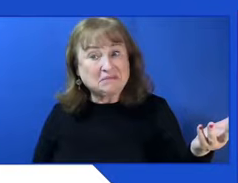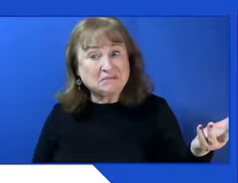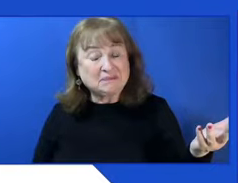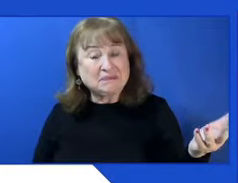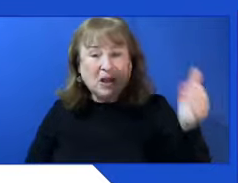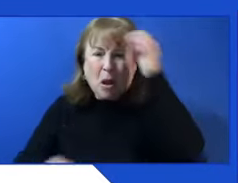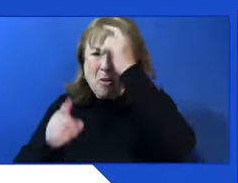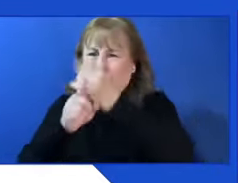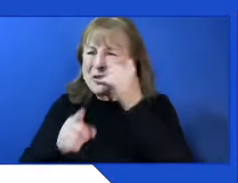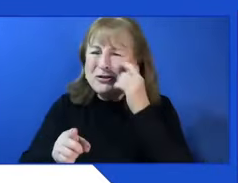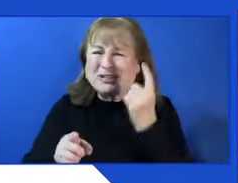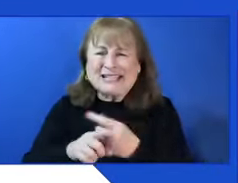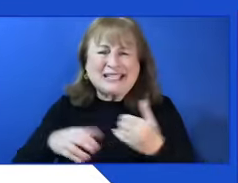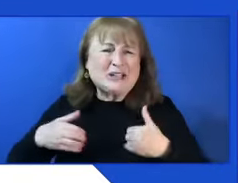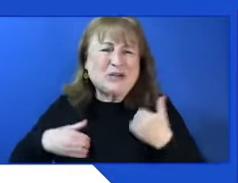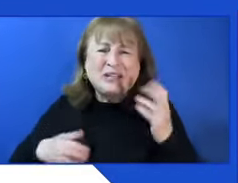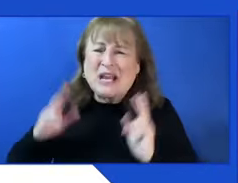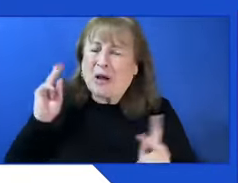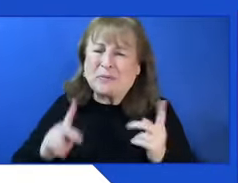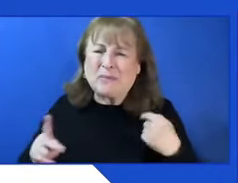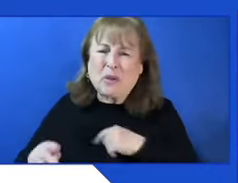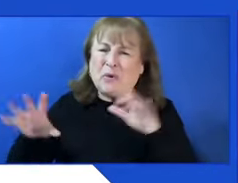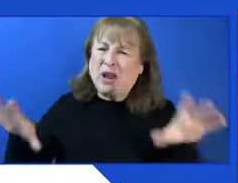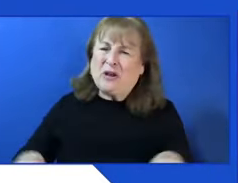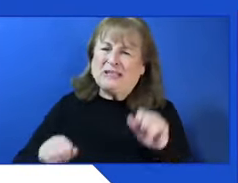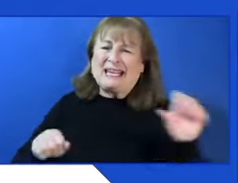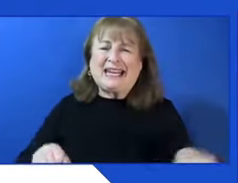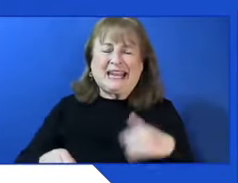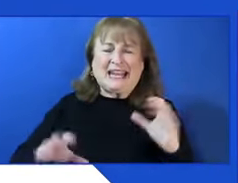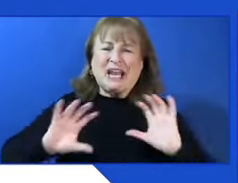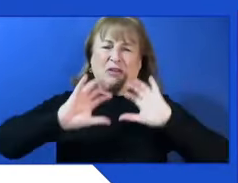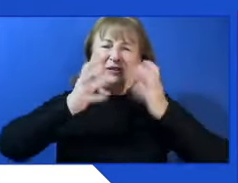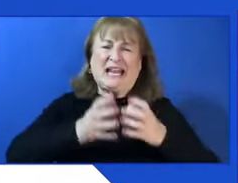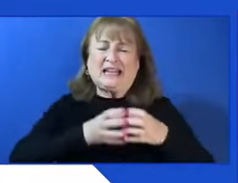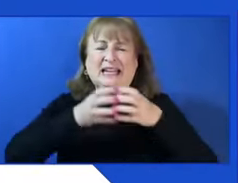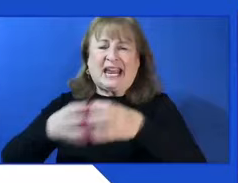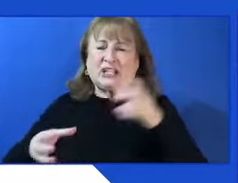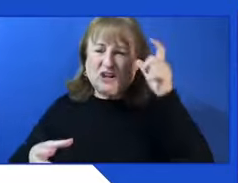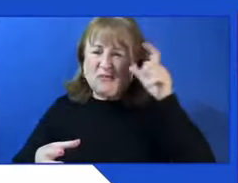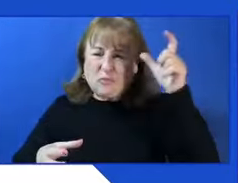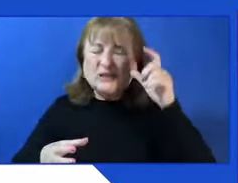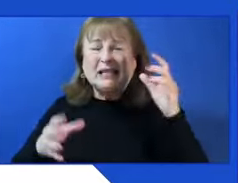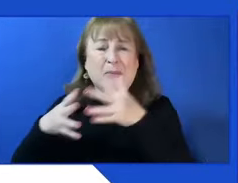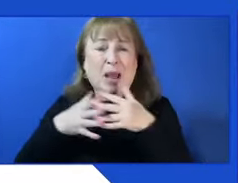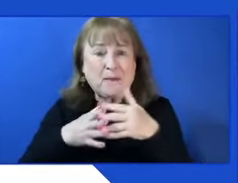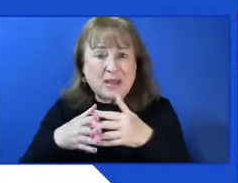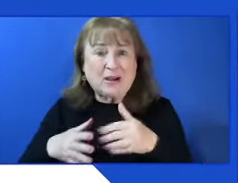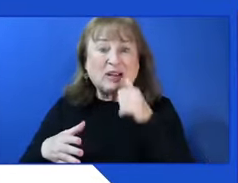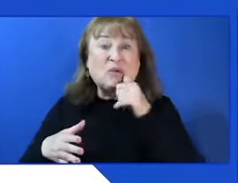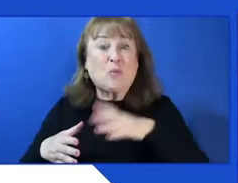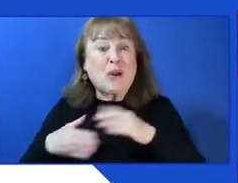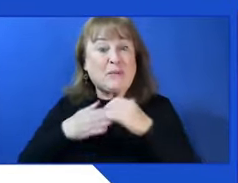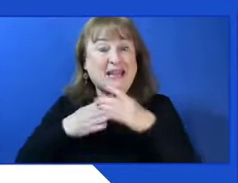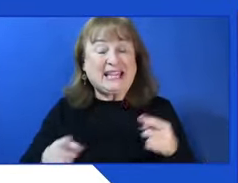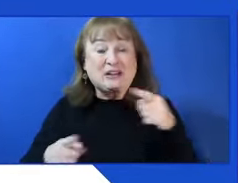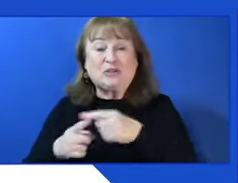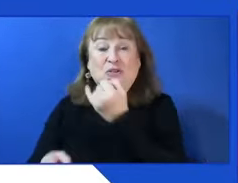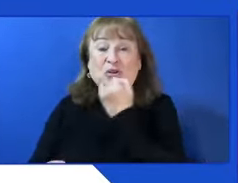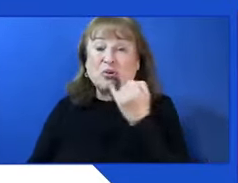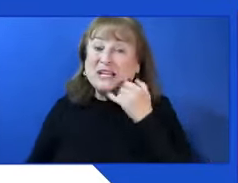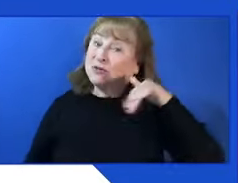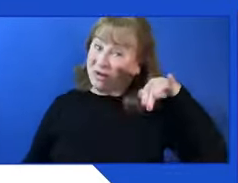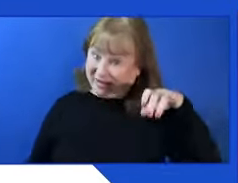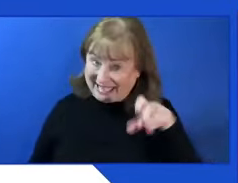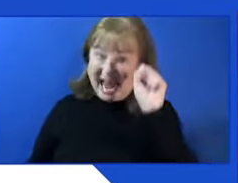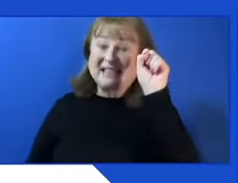Brothers and sisters and young people, we are taking another delegation of Muslim American women leaders to Israel. Yes.